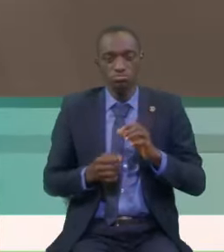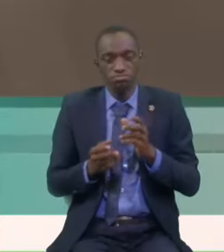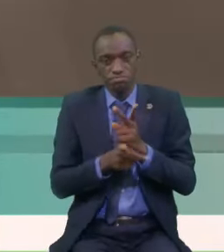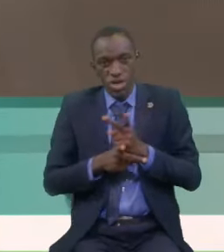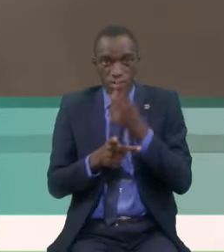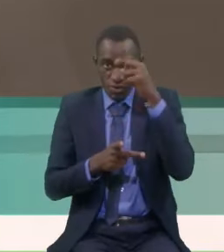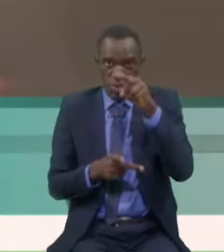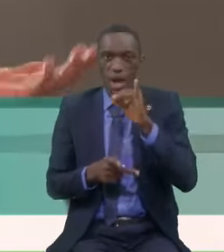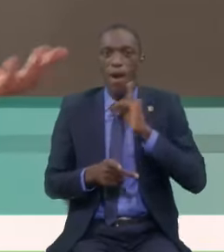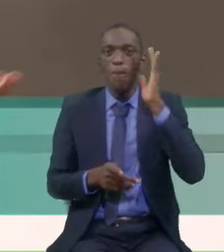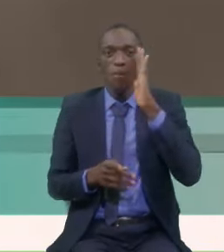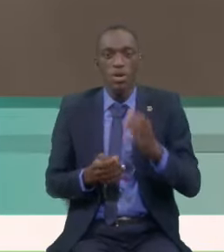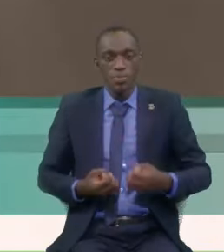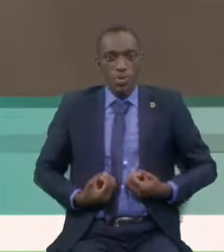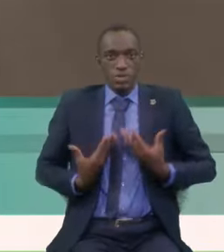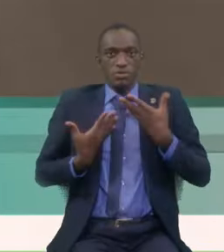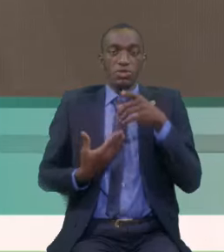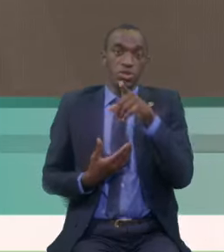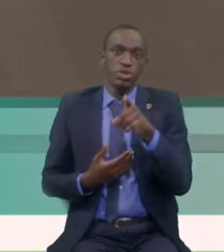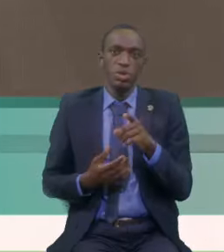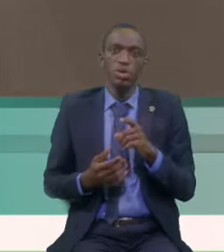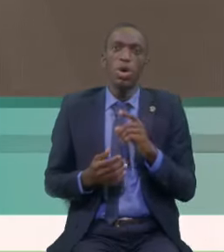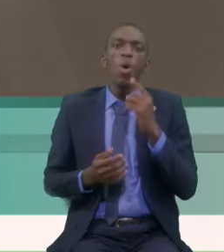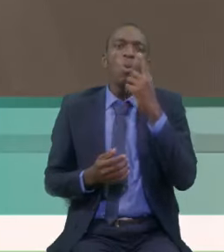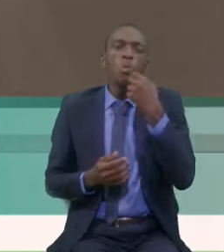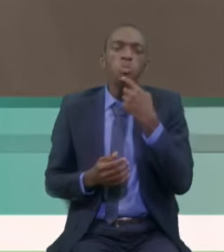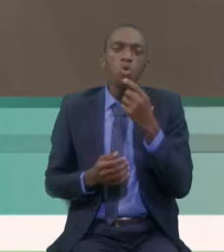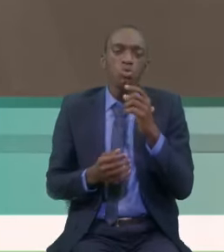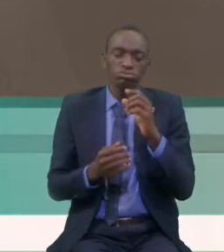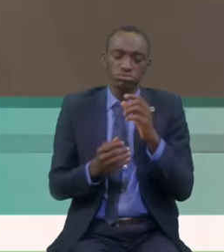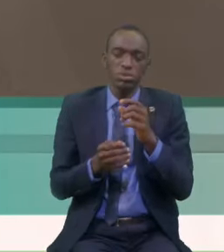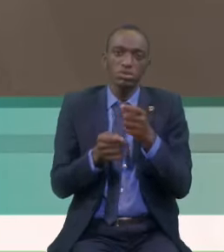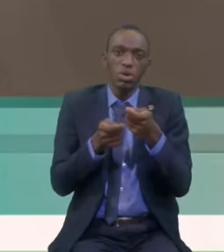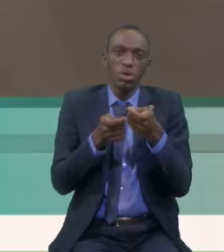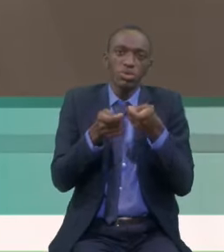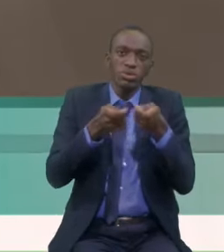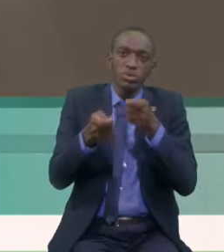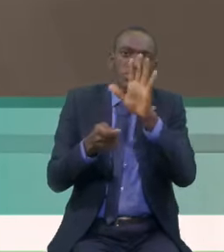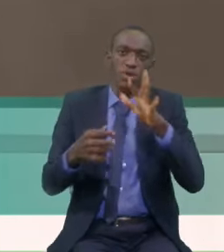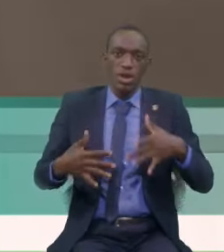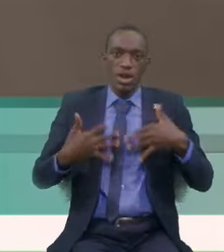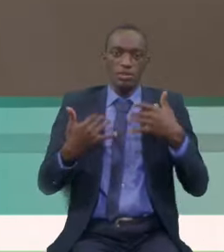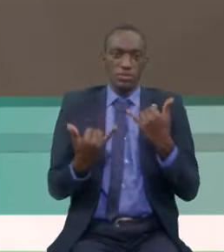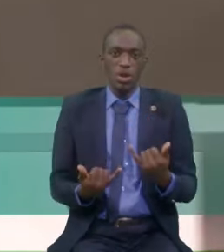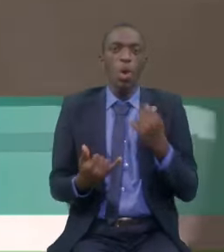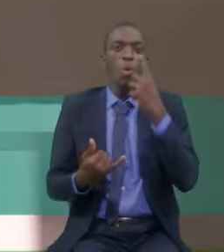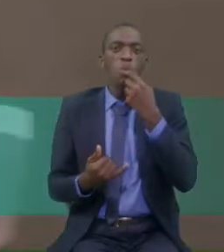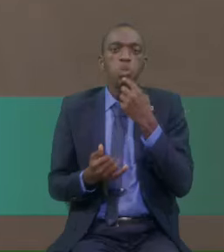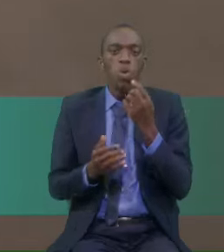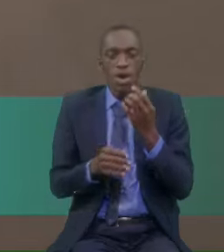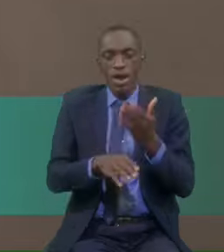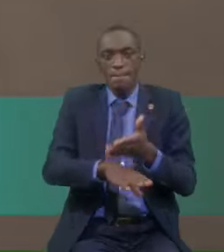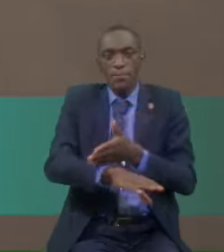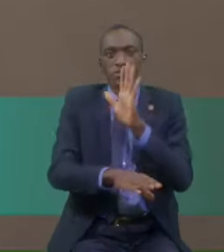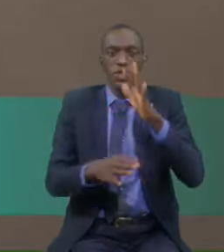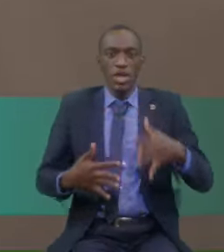going away. Who cultivates your life now? Who improves your life now? Who cares for your life now?